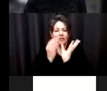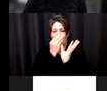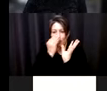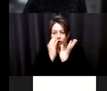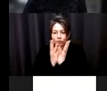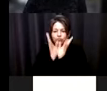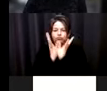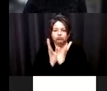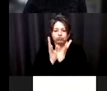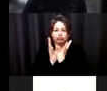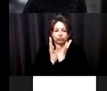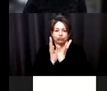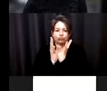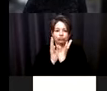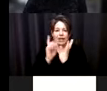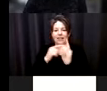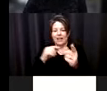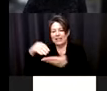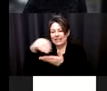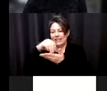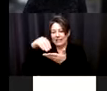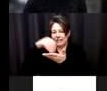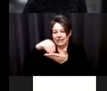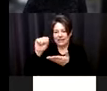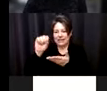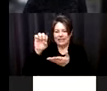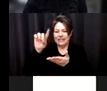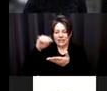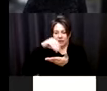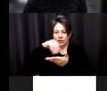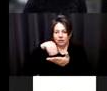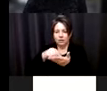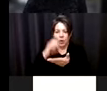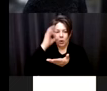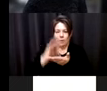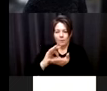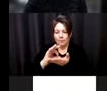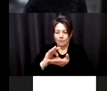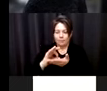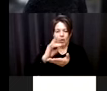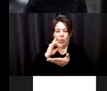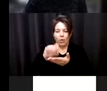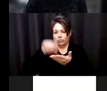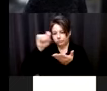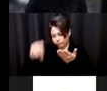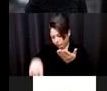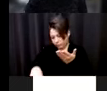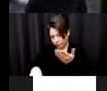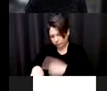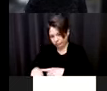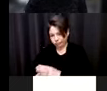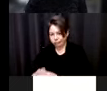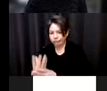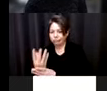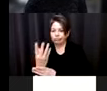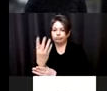many bees. And here is the seed that it will eventually, you know, drop off and replenish itself. And here's the